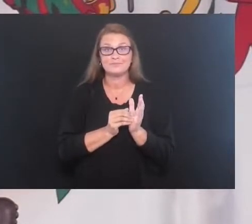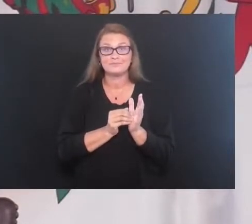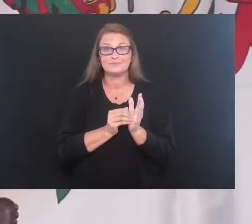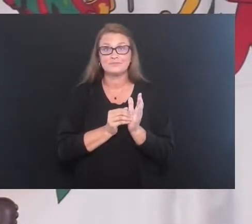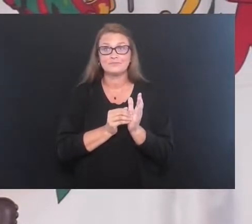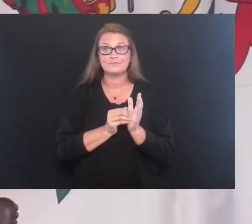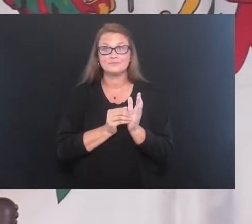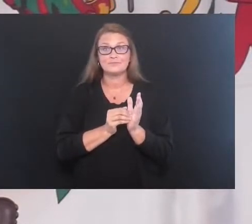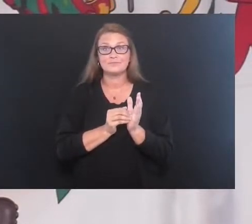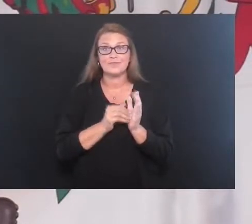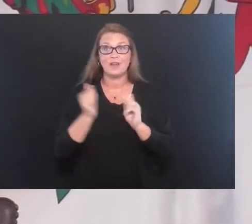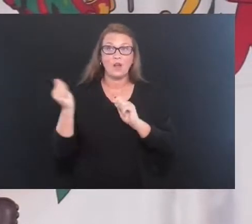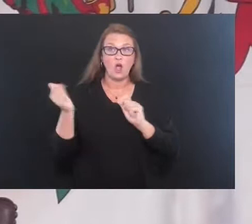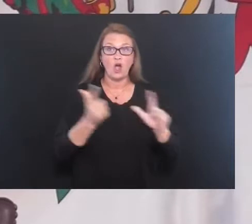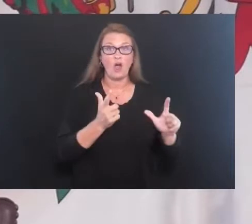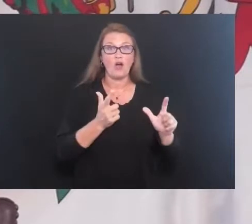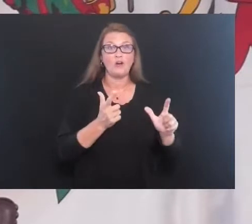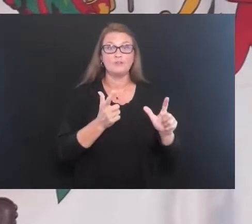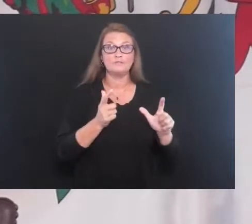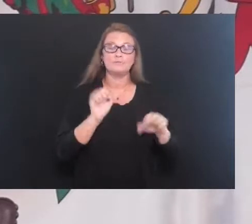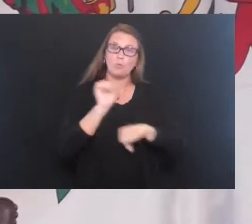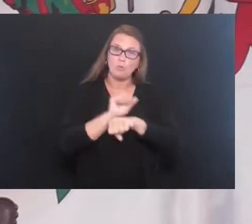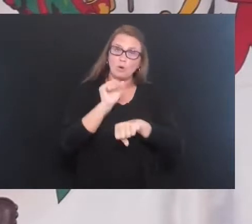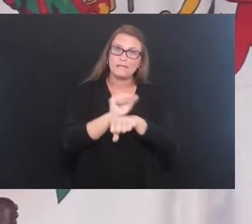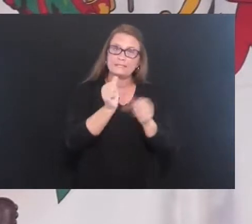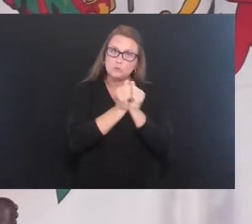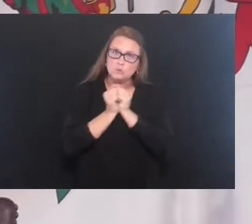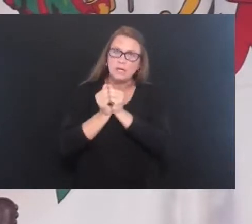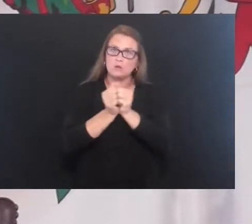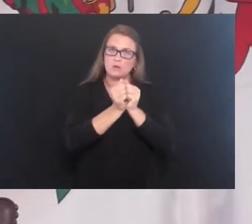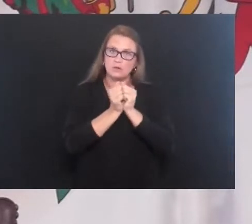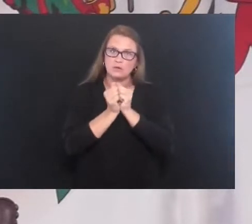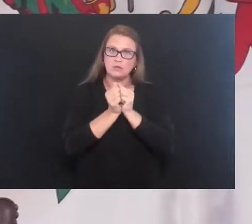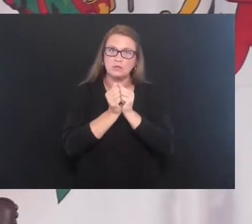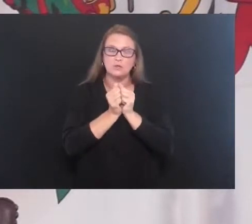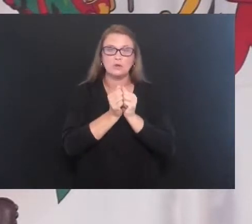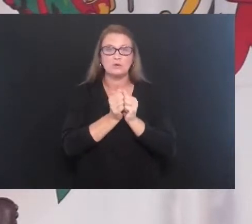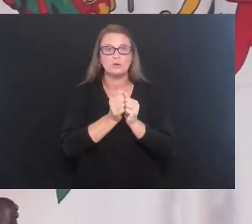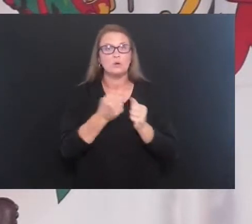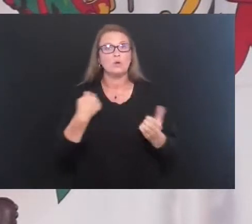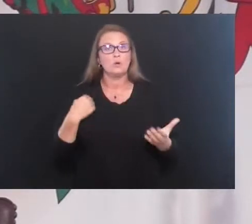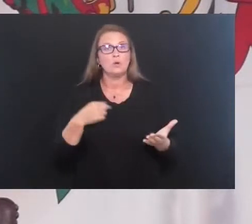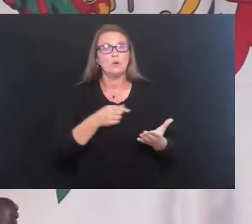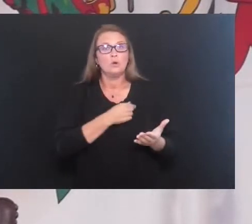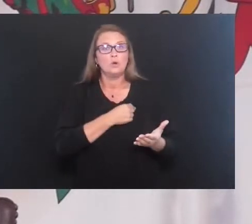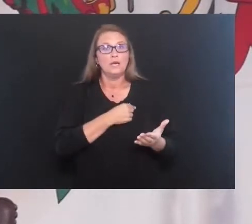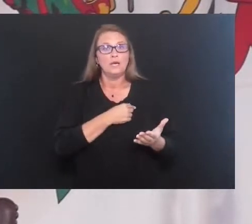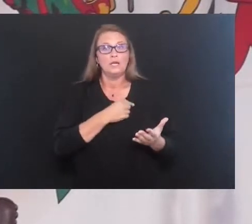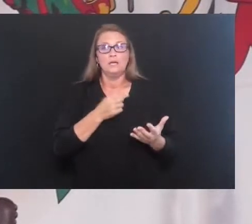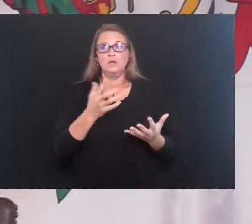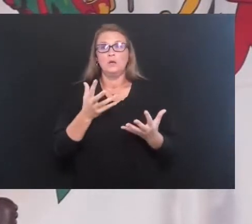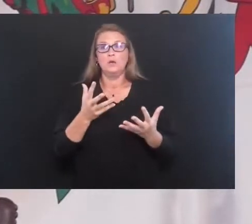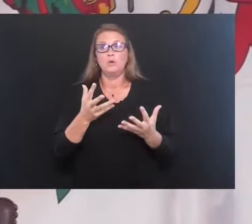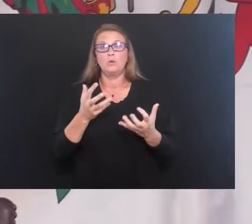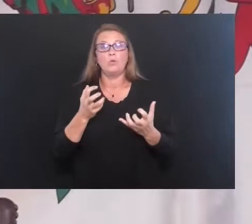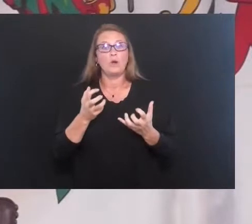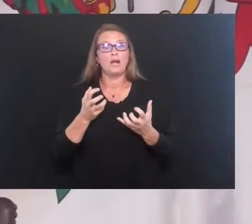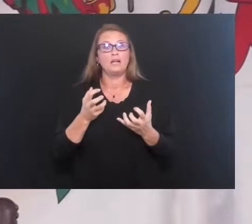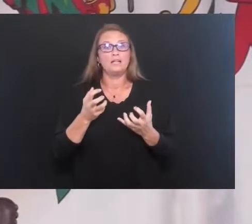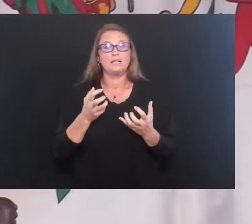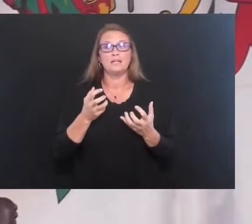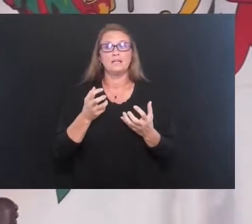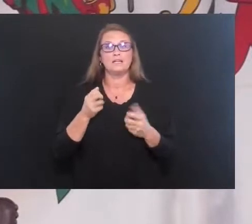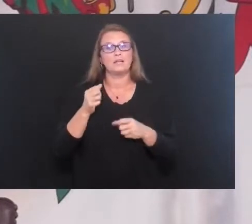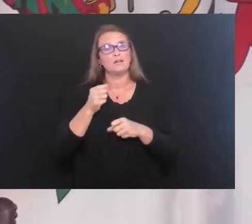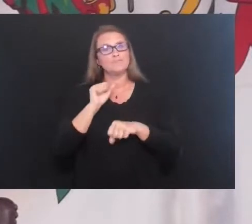ask us to all keep pulling the rope together, because at the end of the day, you know, casting stones at one another and pulling the rope